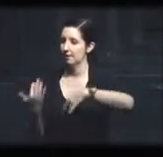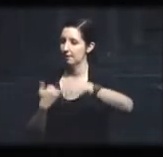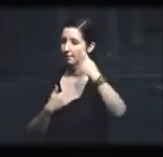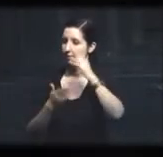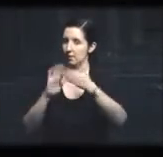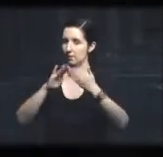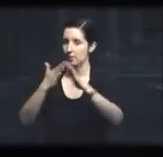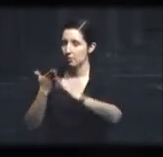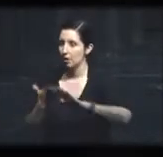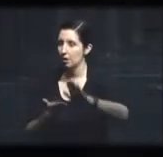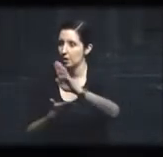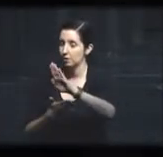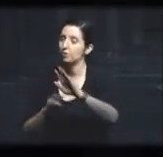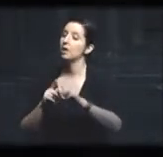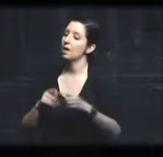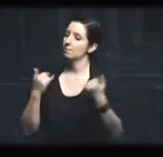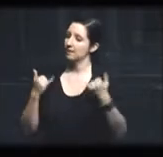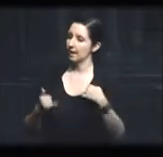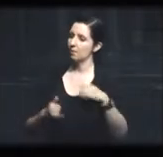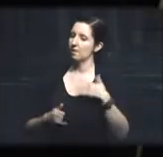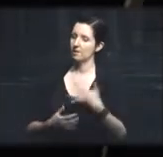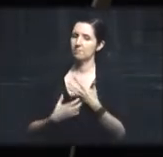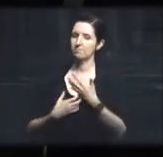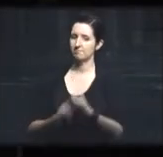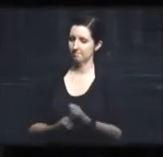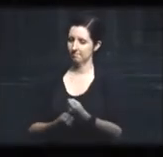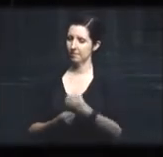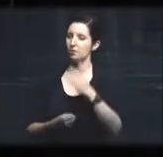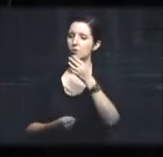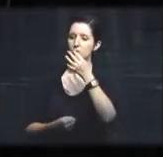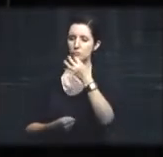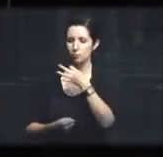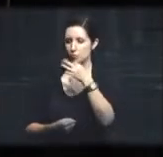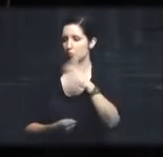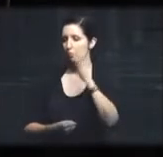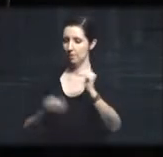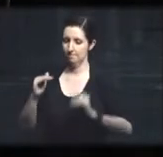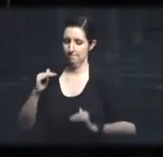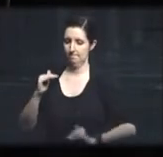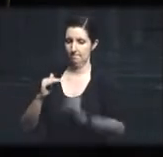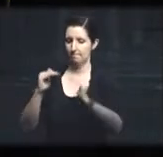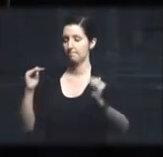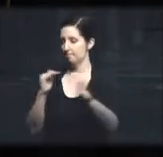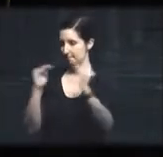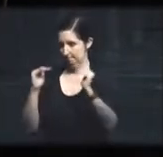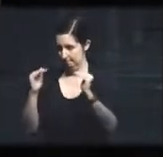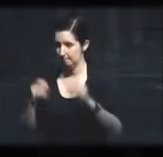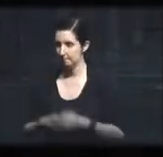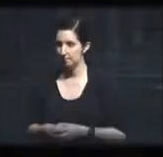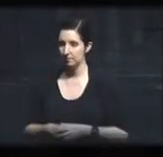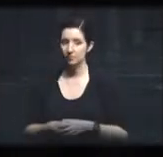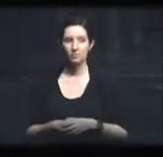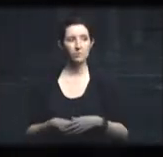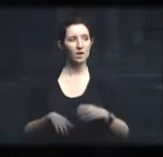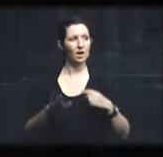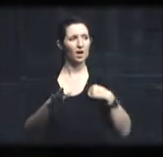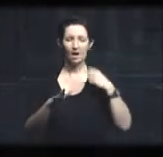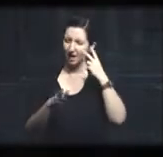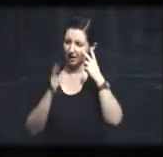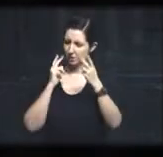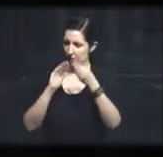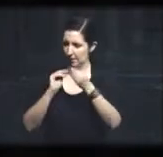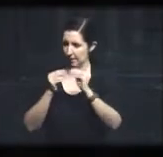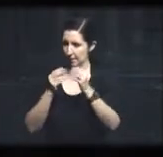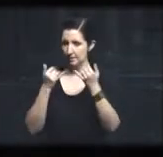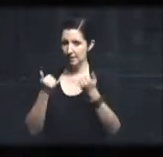pretty confident that we're going to be very close to even. I saw this morning, thank you, Li Ling, the numbers were out early, that we were